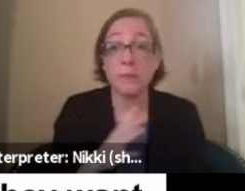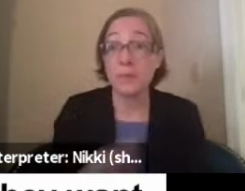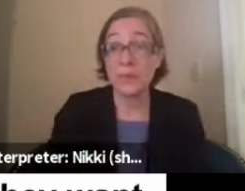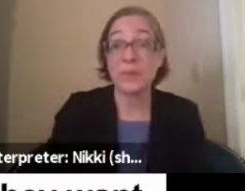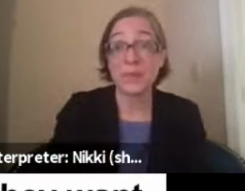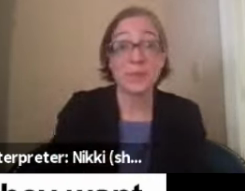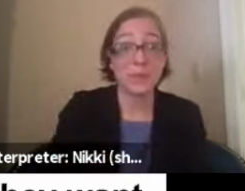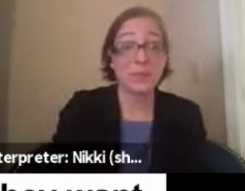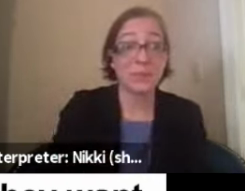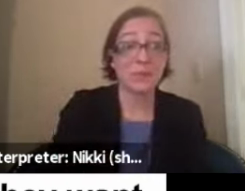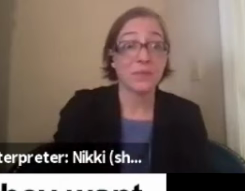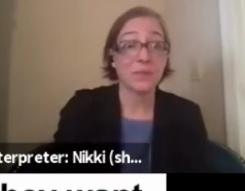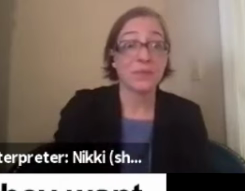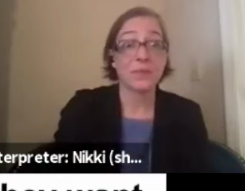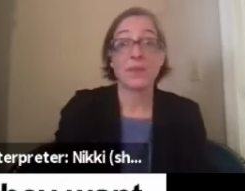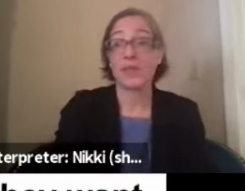woman.